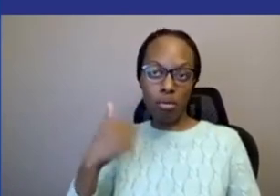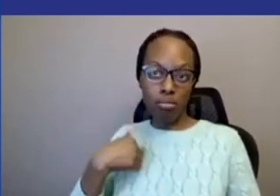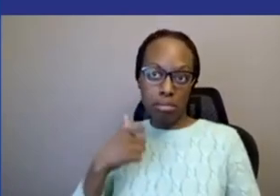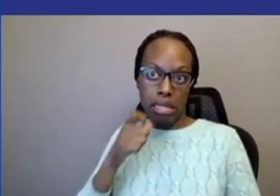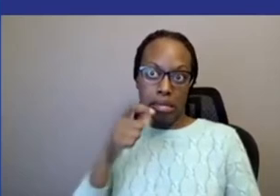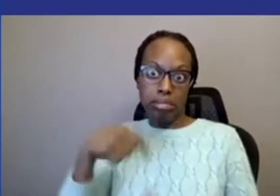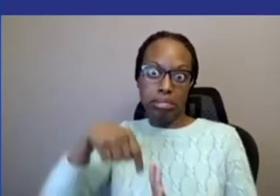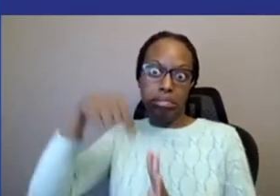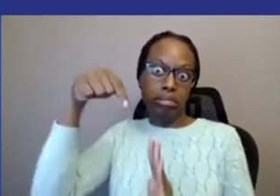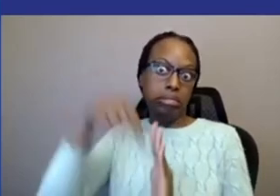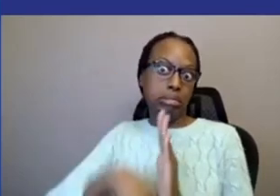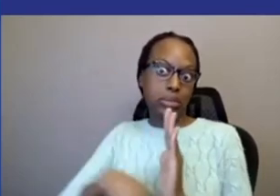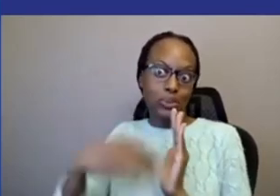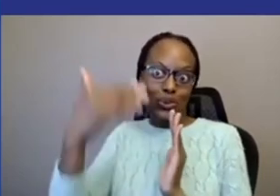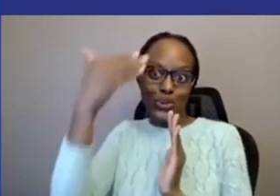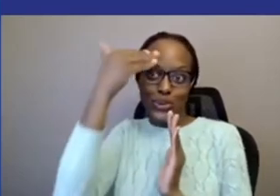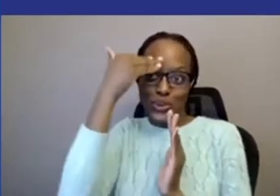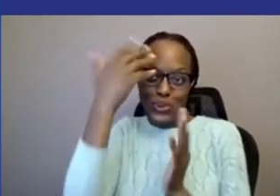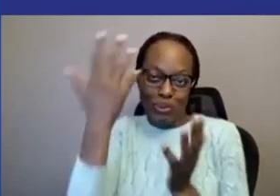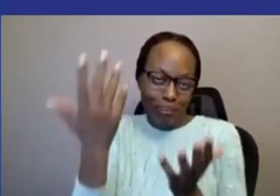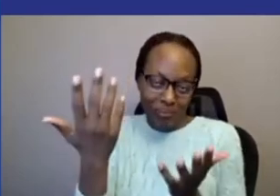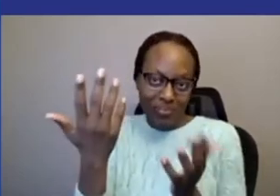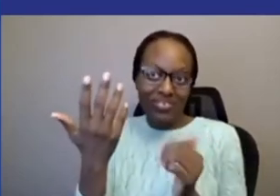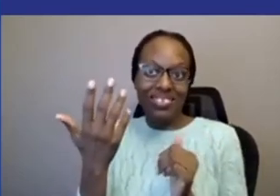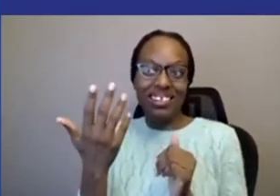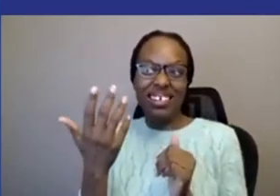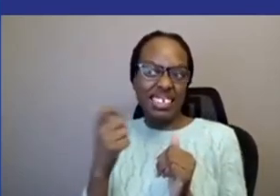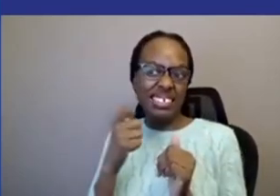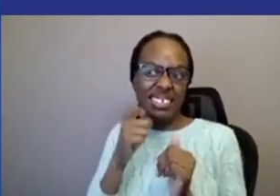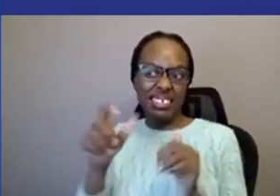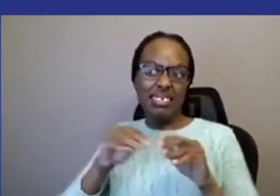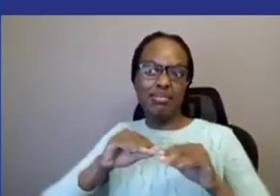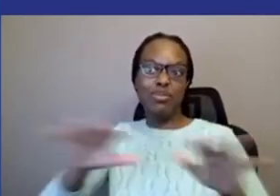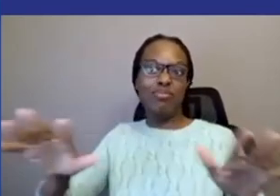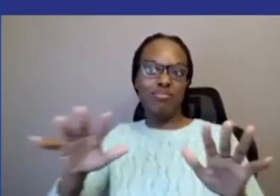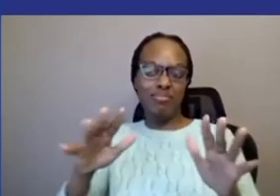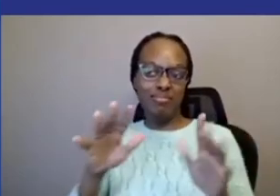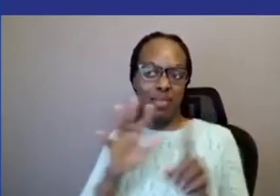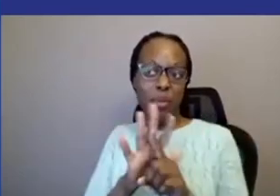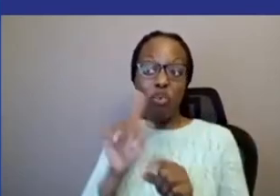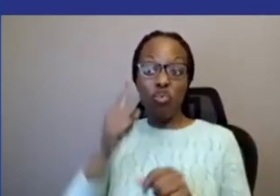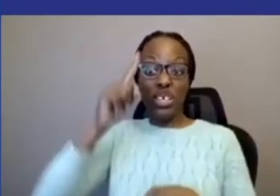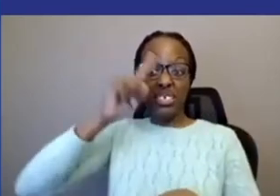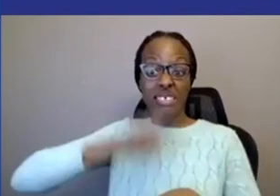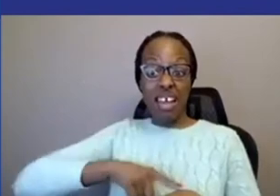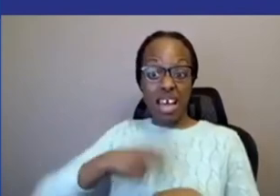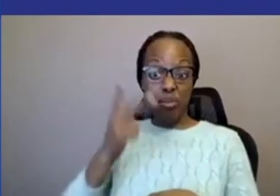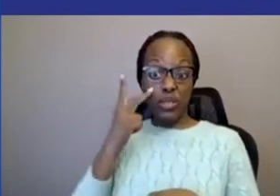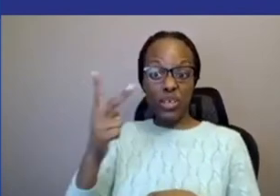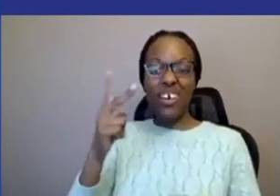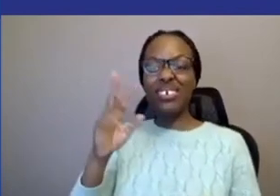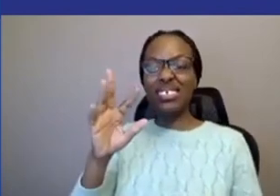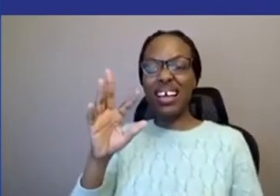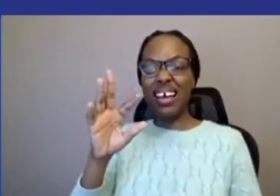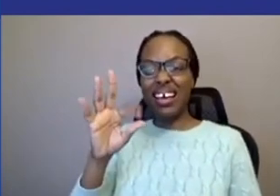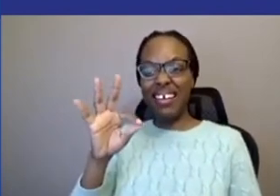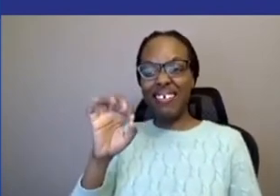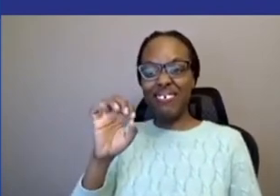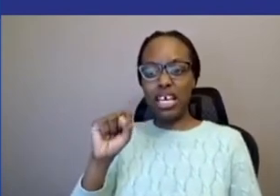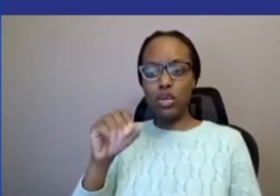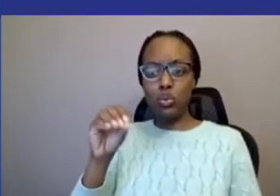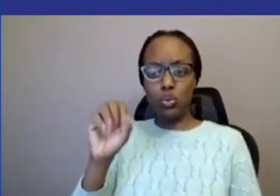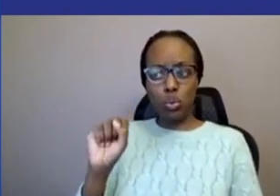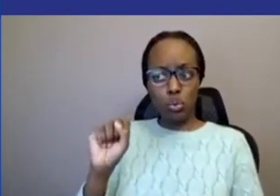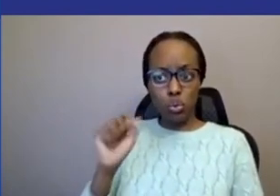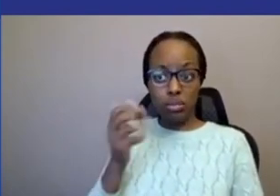not as widely shared. I think the first time I even saw it in person was at Faisal's, which is no longer in existence, and I would